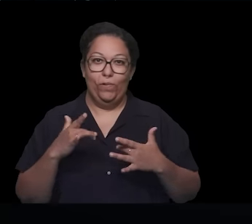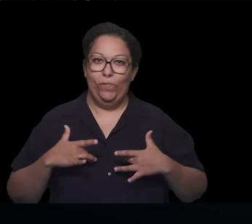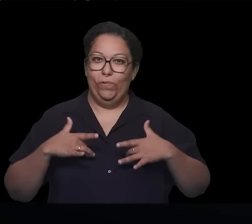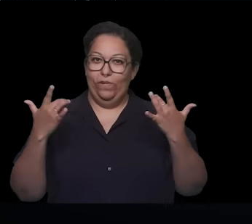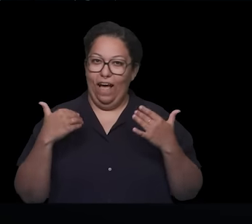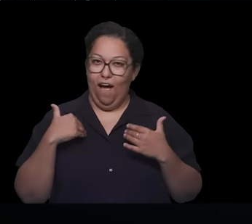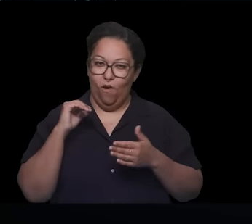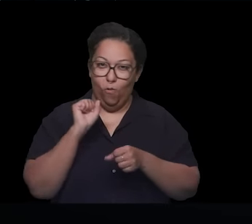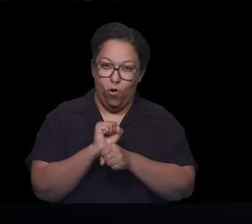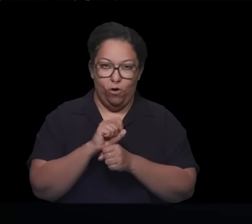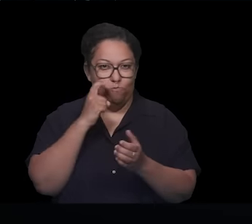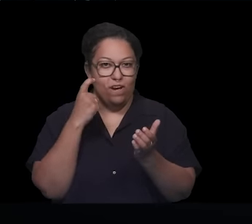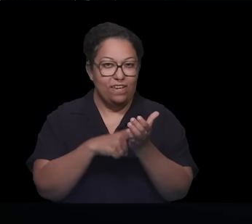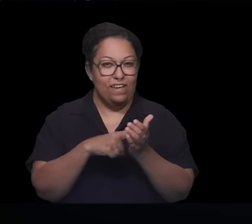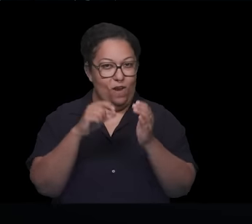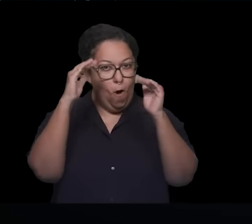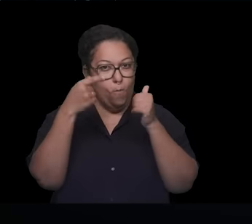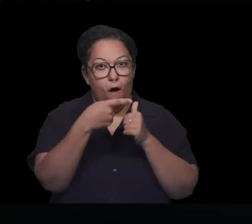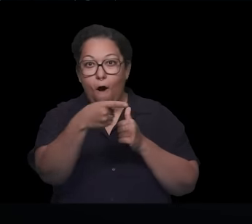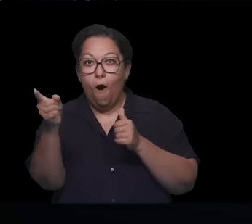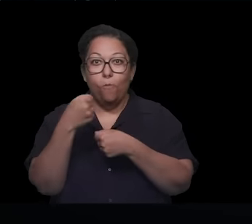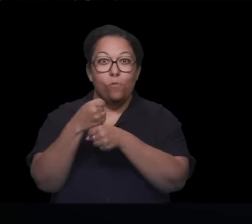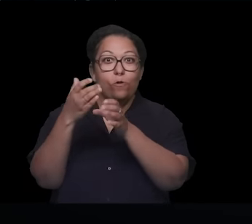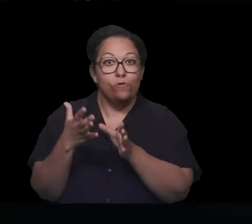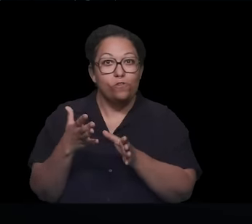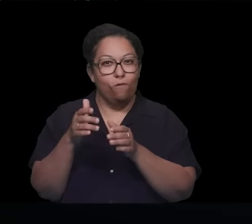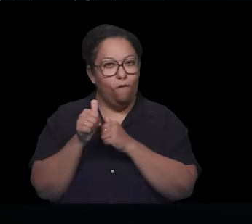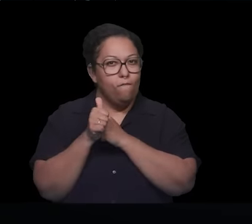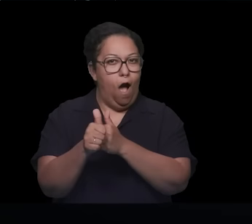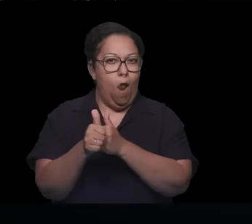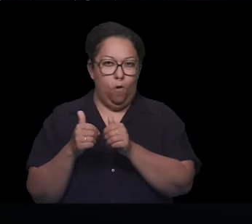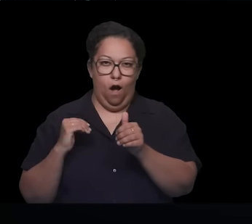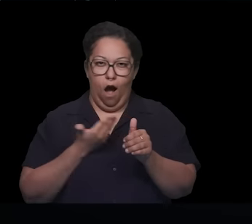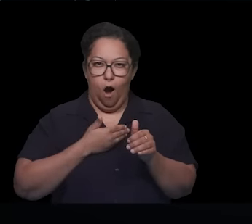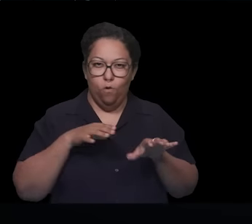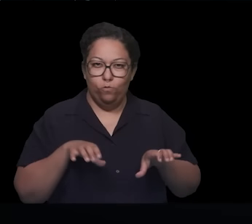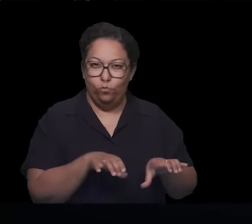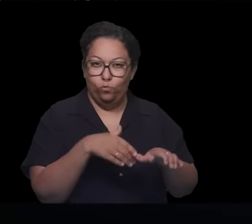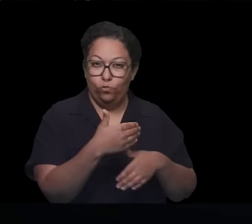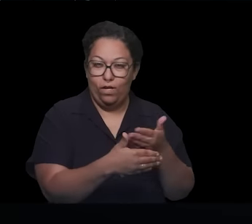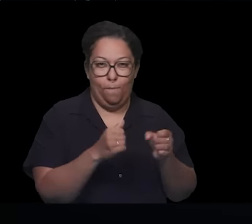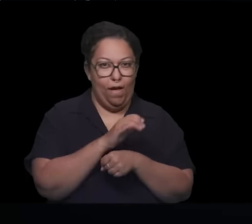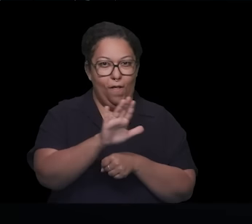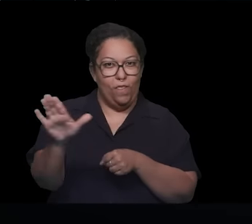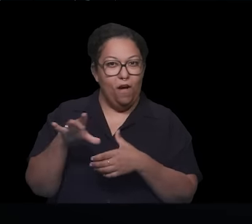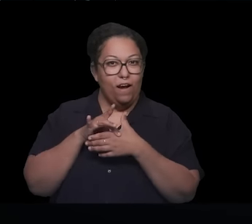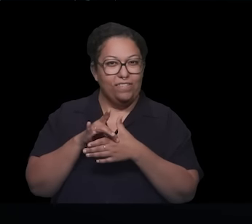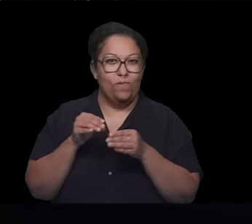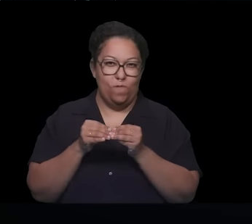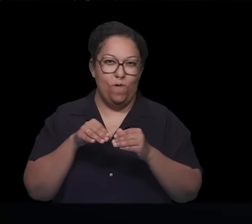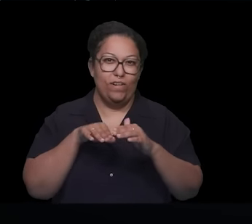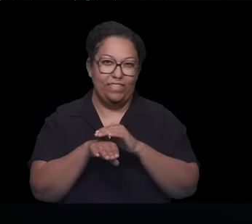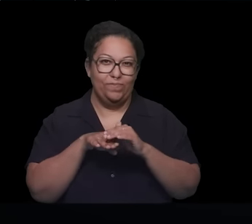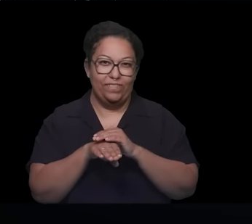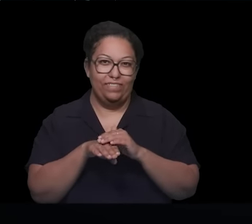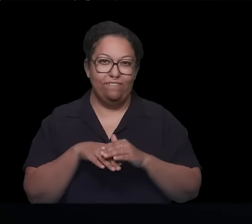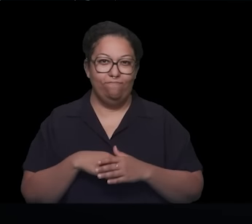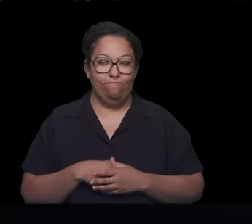We're delighted to have our work recognized, and we hope that other producers will continue to follow suit and make their content more